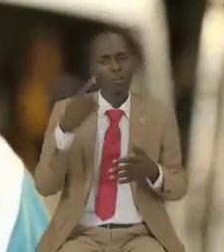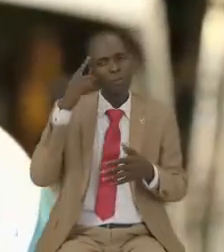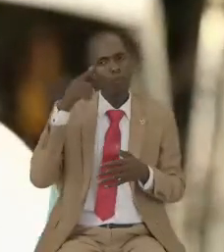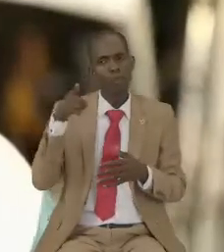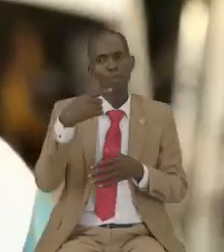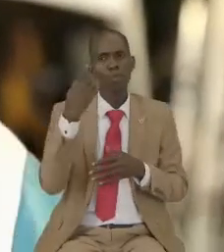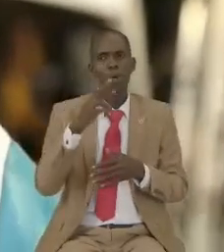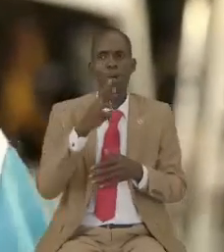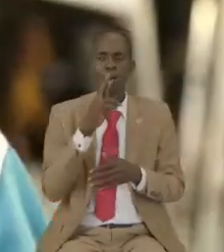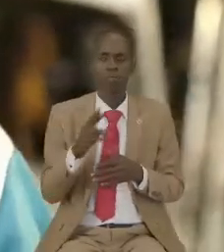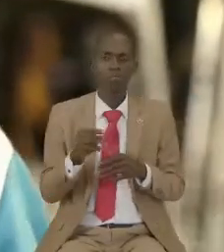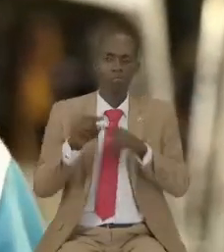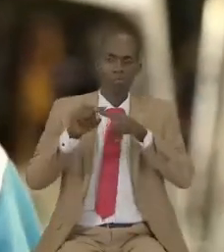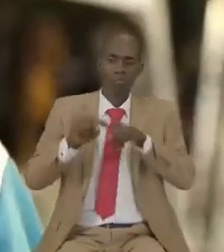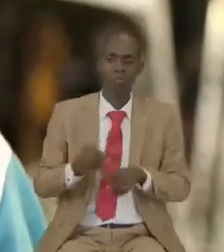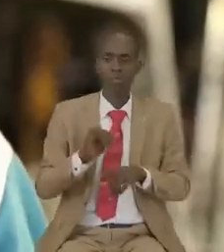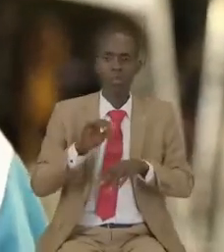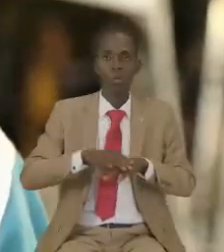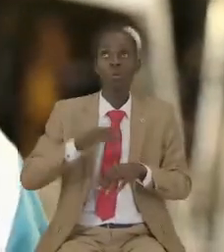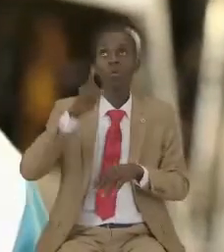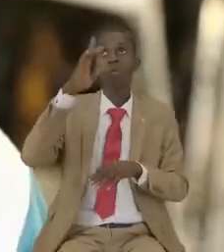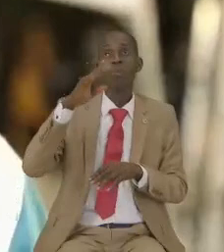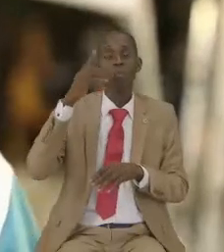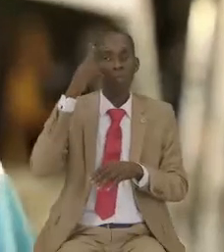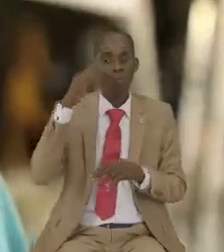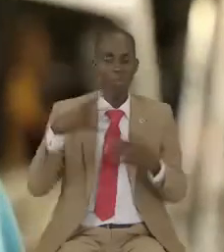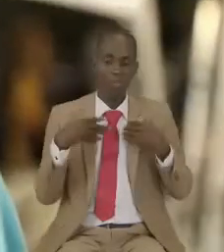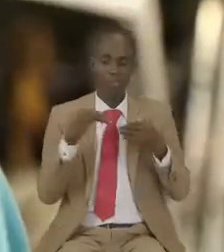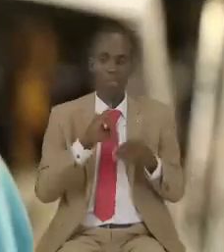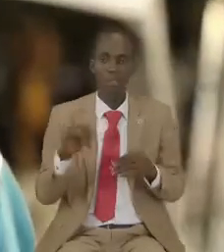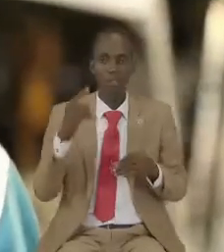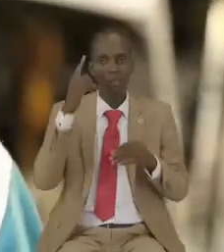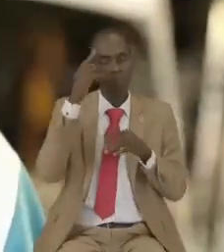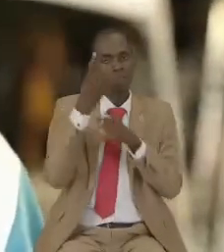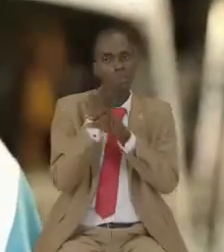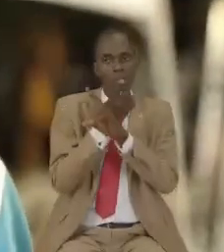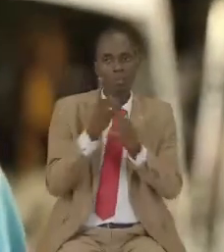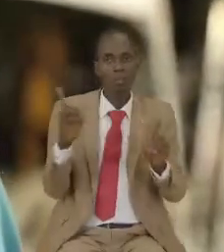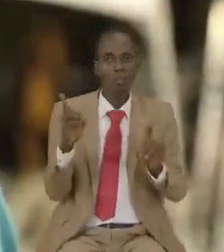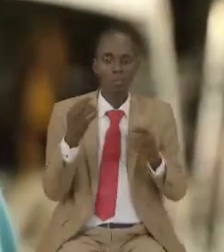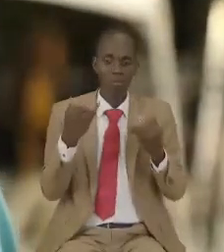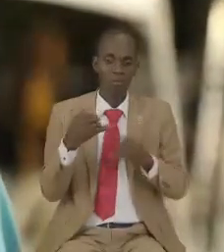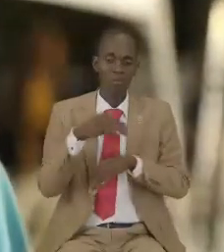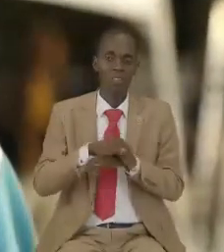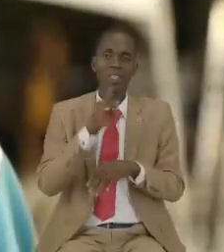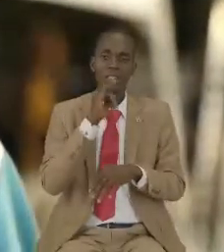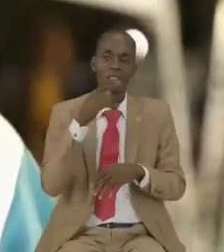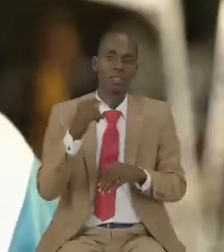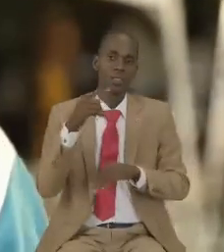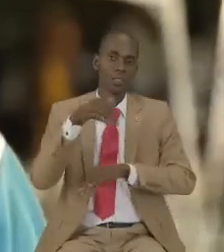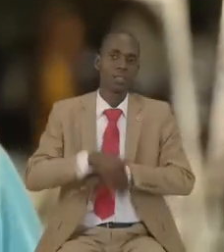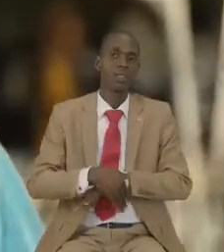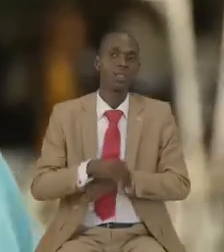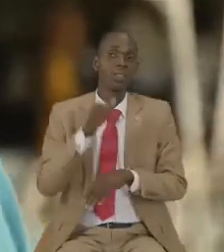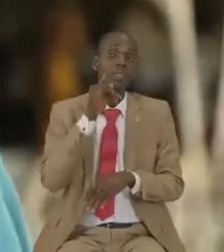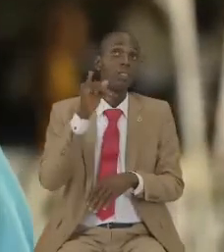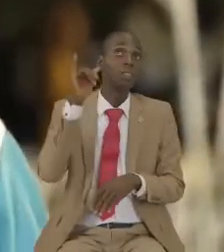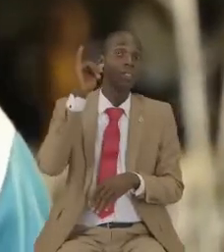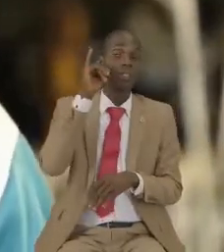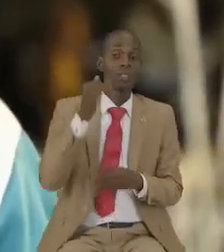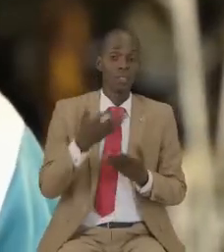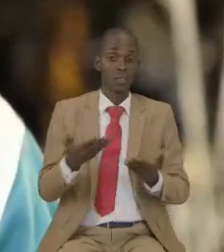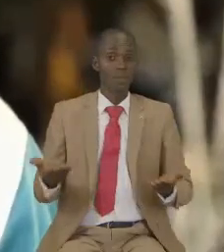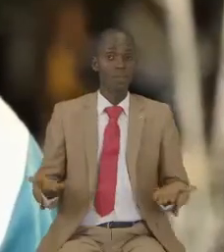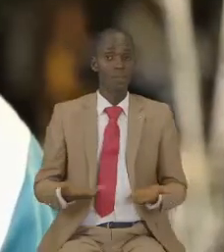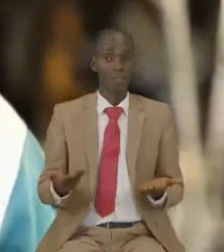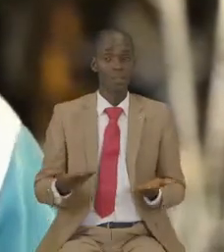God for deliverance, who are waiting for God for supernatural freedom. Tonight is the night. Yesterday, here at the Alpha location,